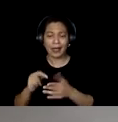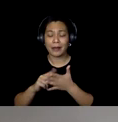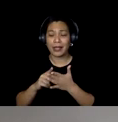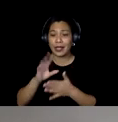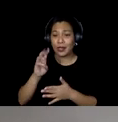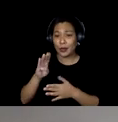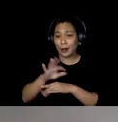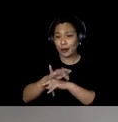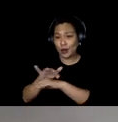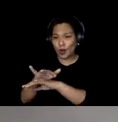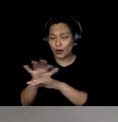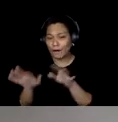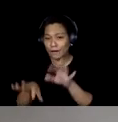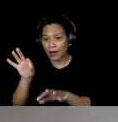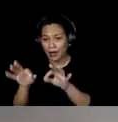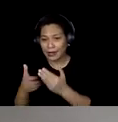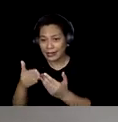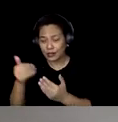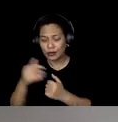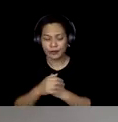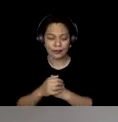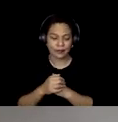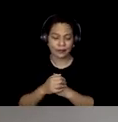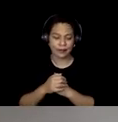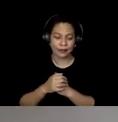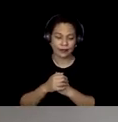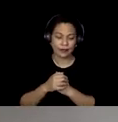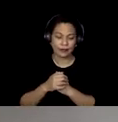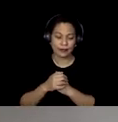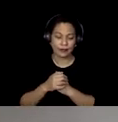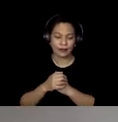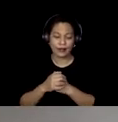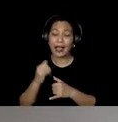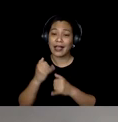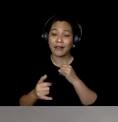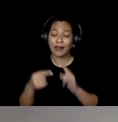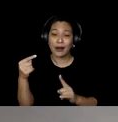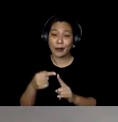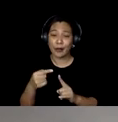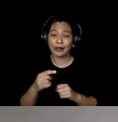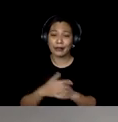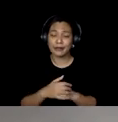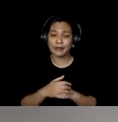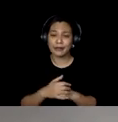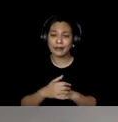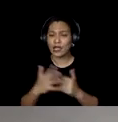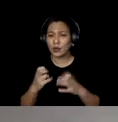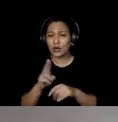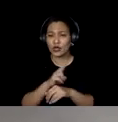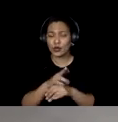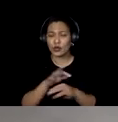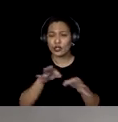for keywords. And the final point is you'll want to use descriptive